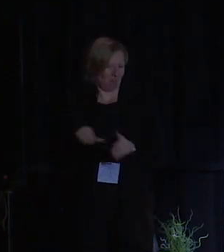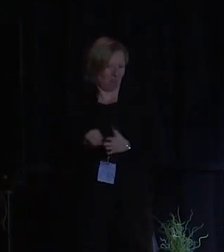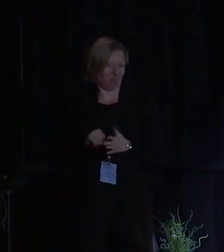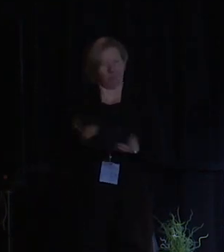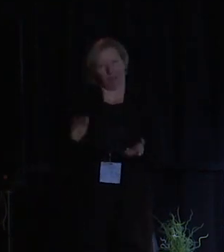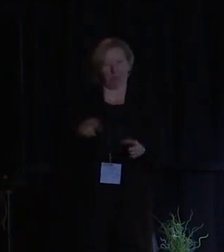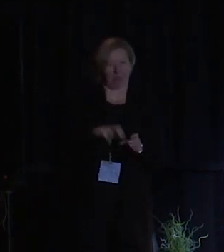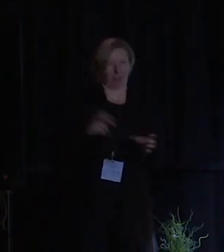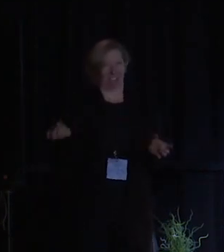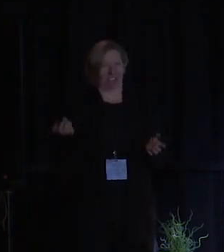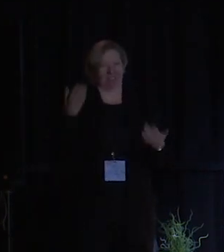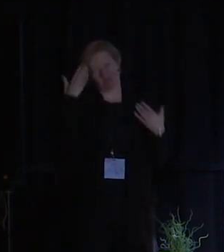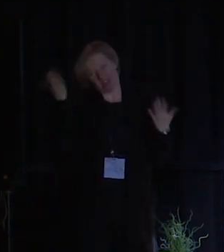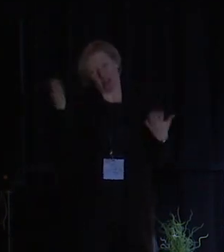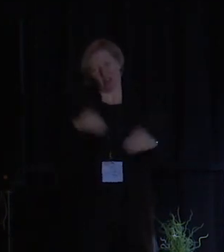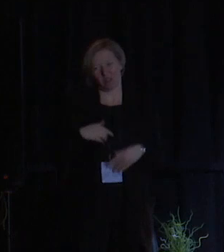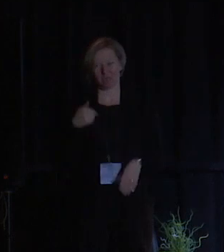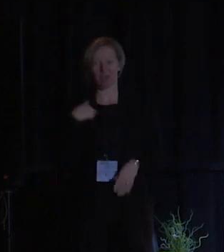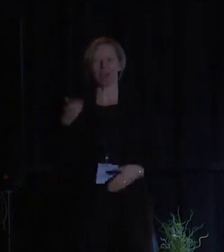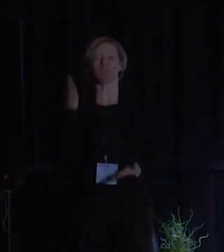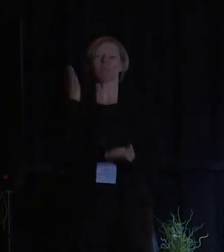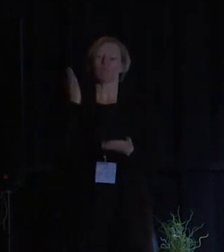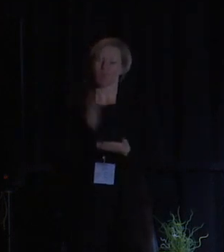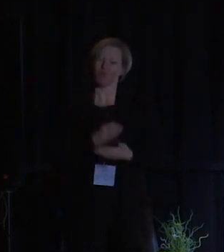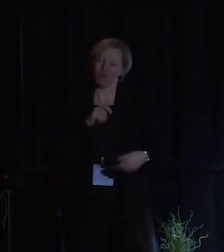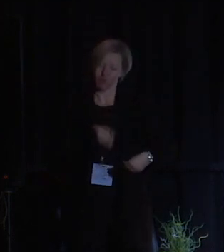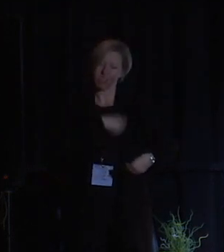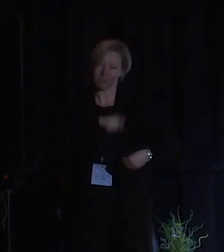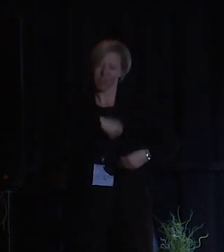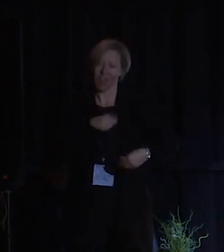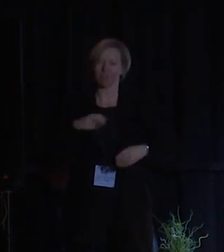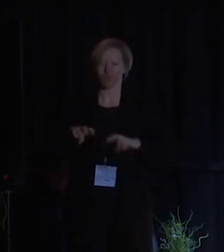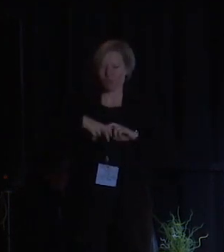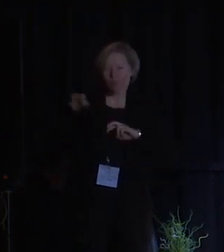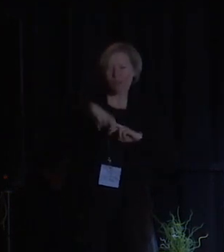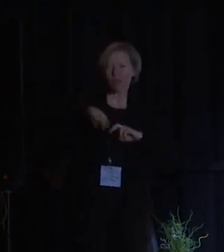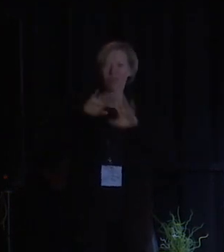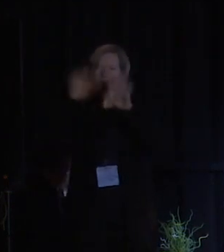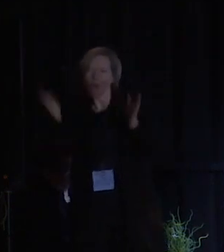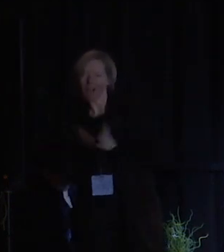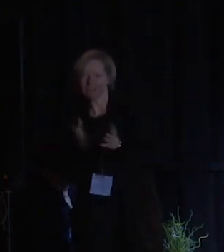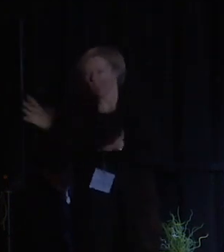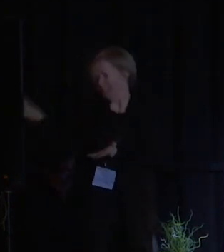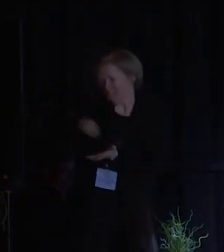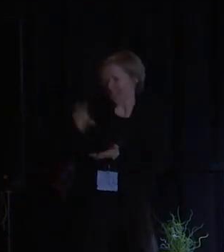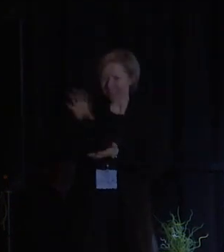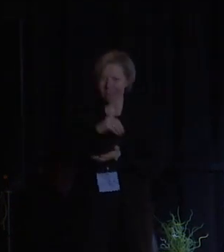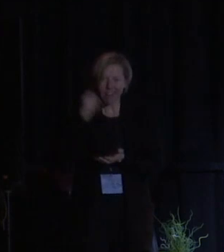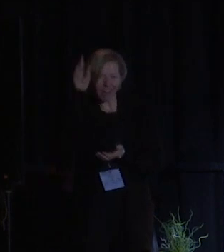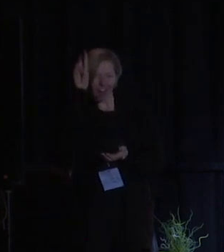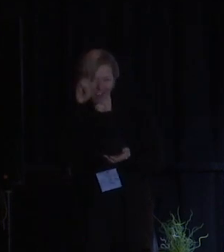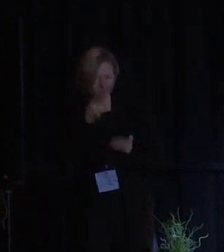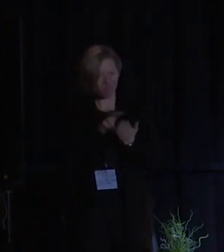Brexit. I am a real chef and I've traveled all around the world, collecting all these recipes and stories